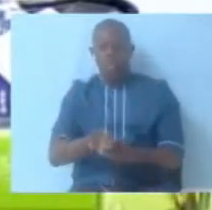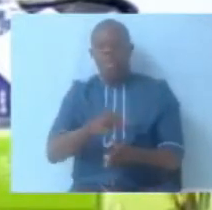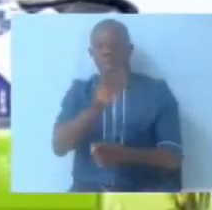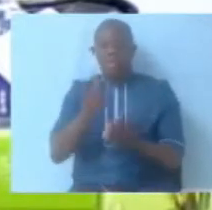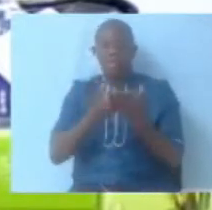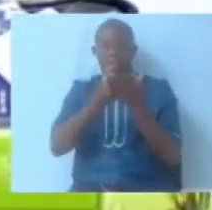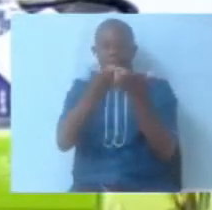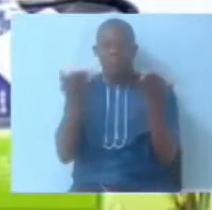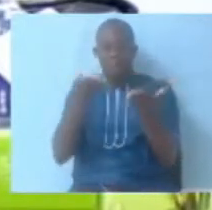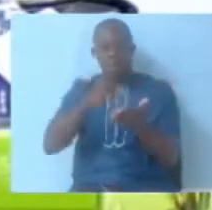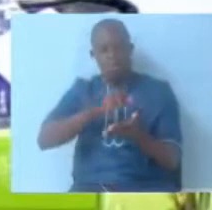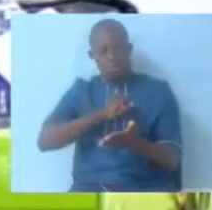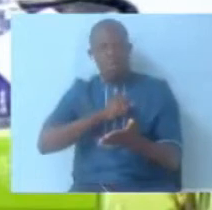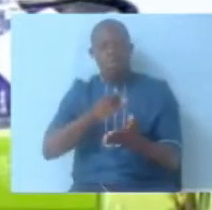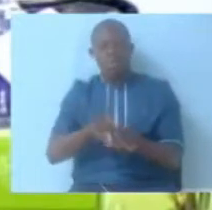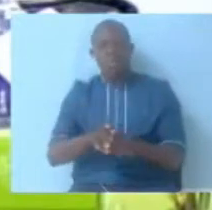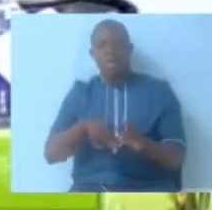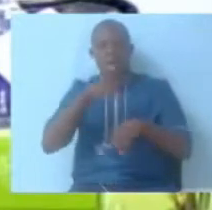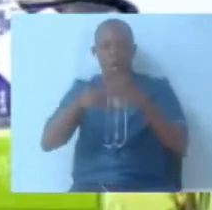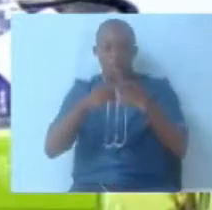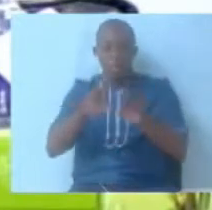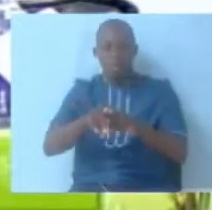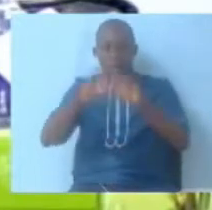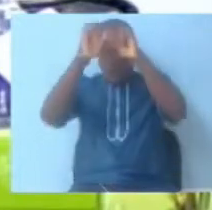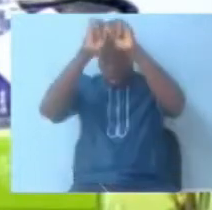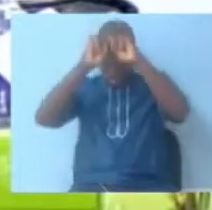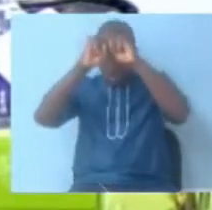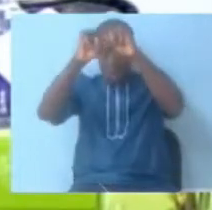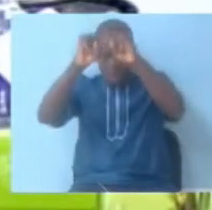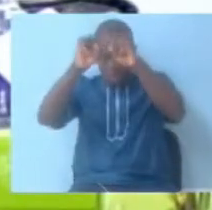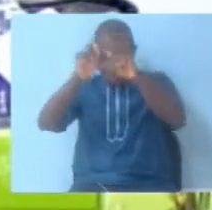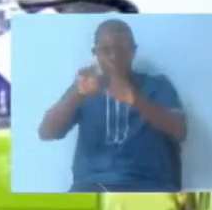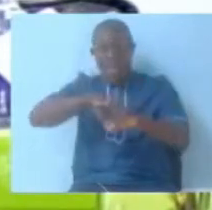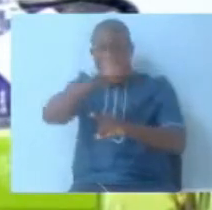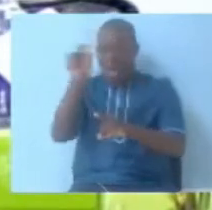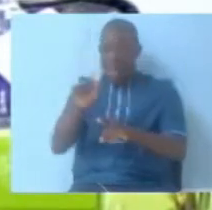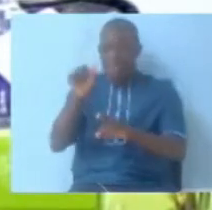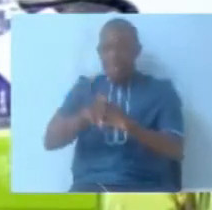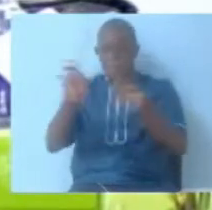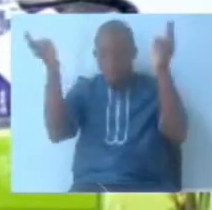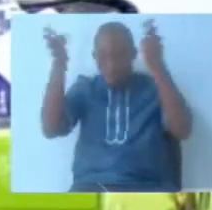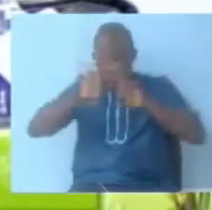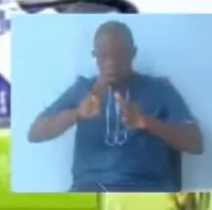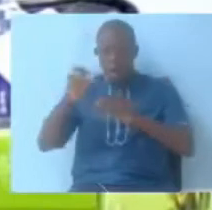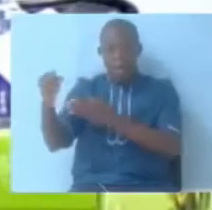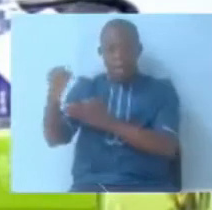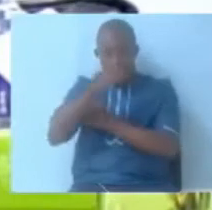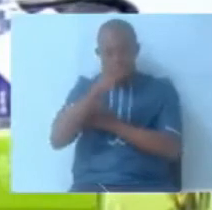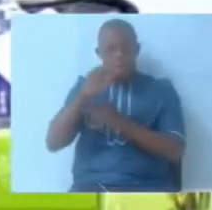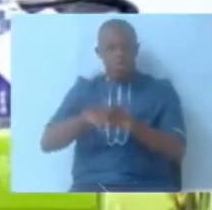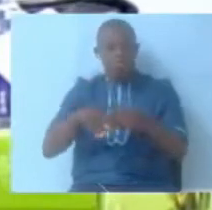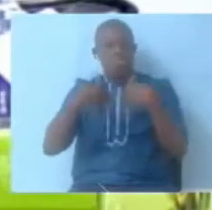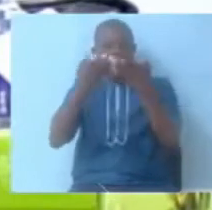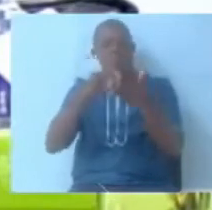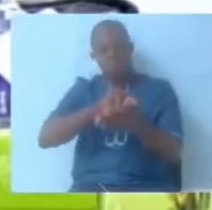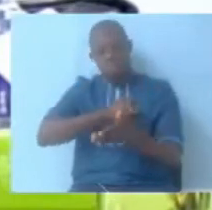arrogated to themselves the whole of corpus of the executive and the legislative power of the nation. Bankola sembo kabrim mararola